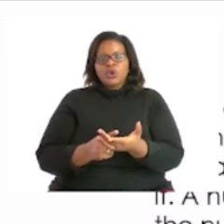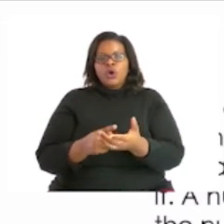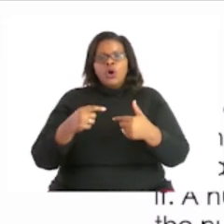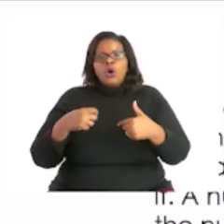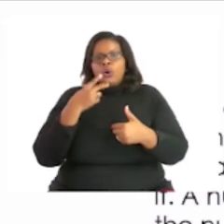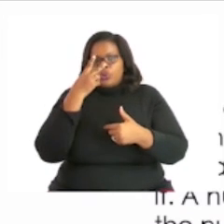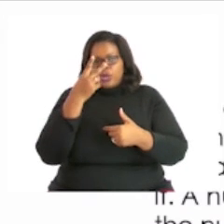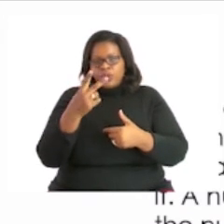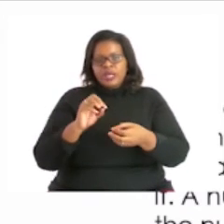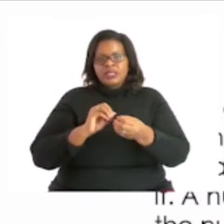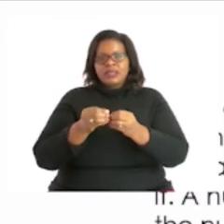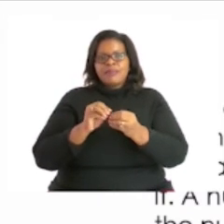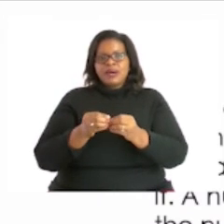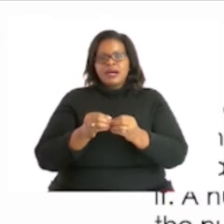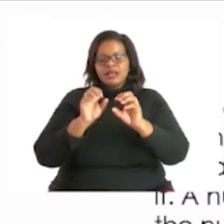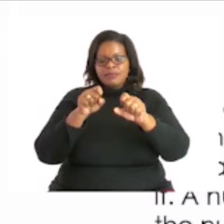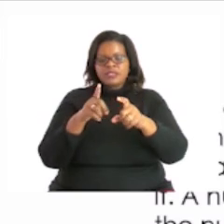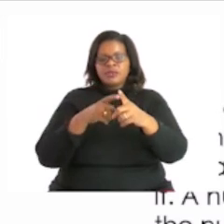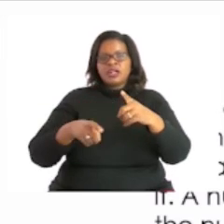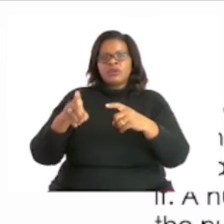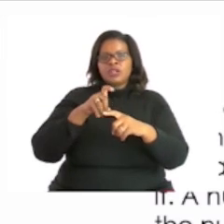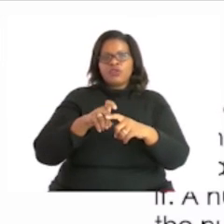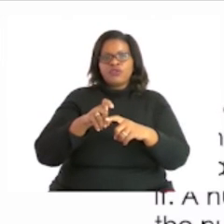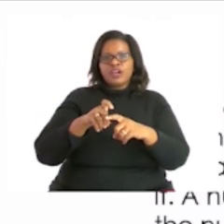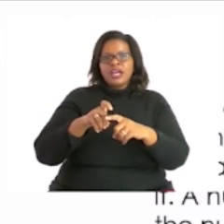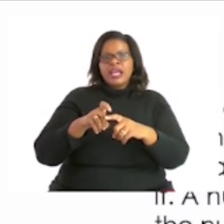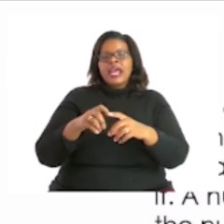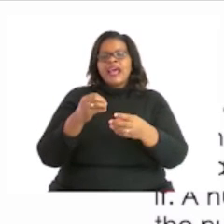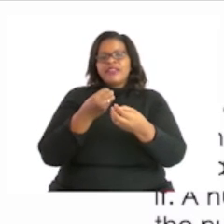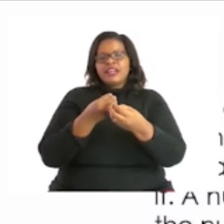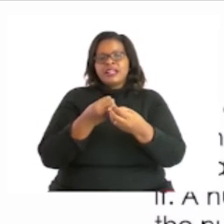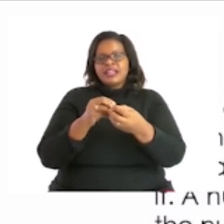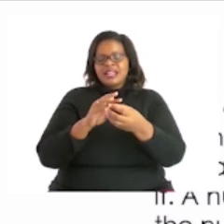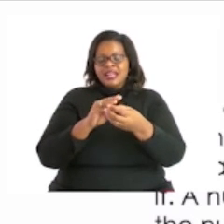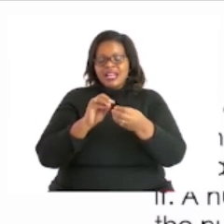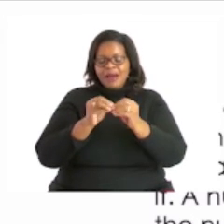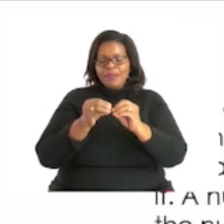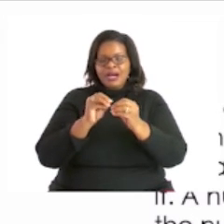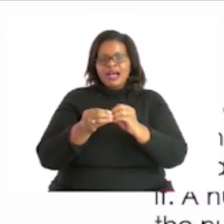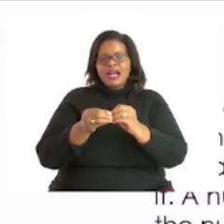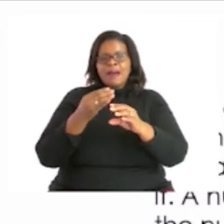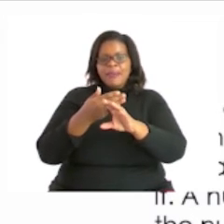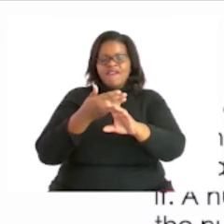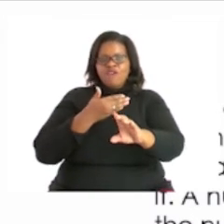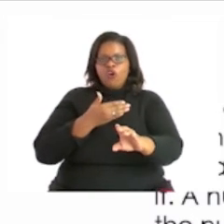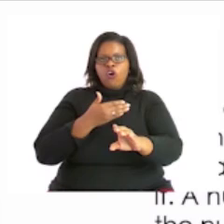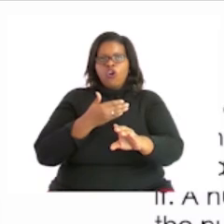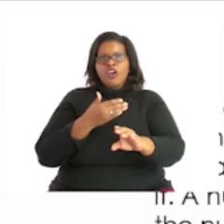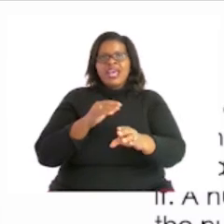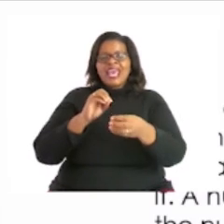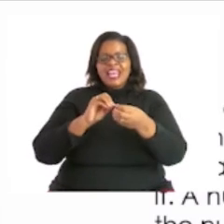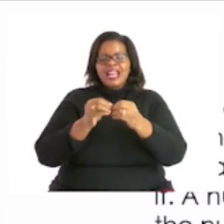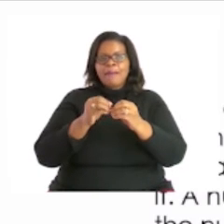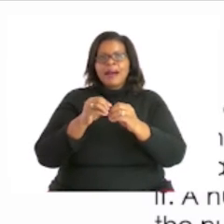number that must be rounded off and the number just behind it. A number can only